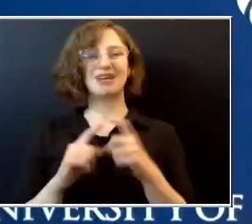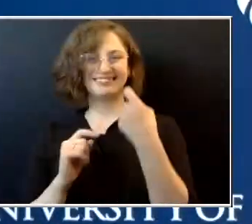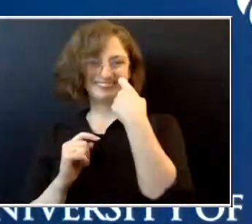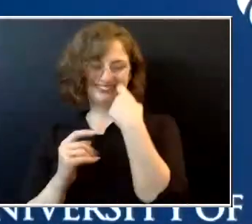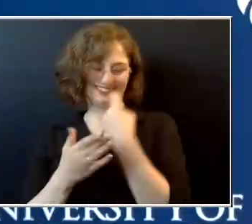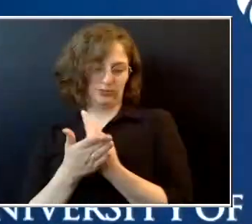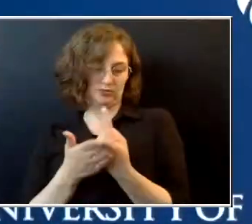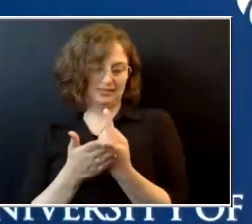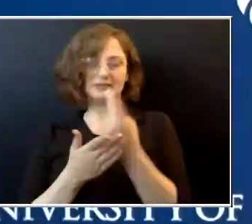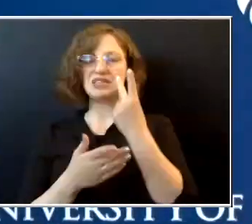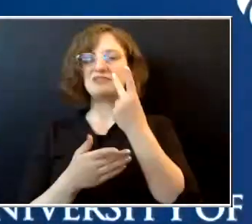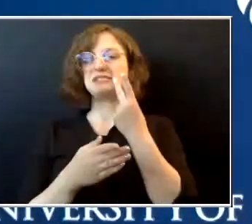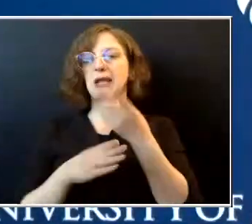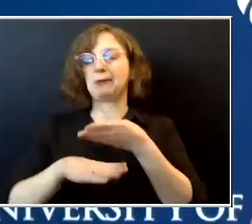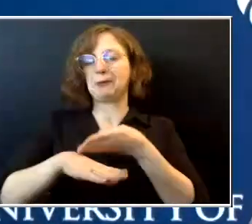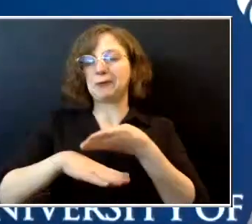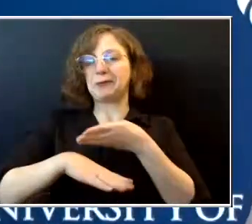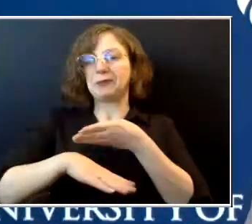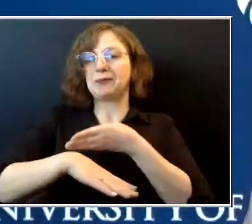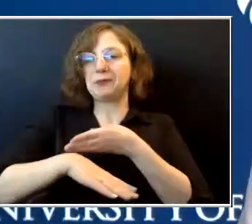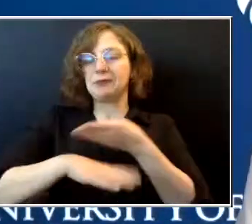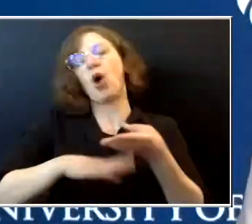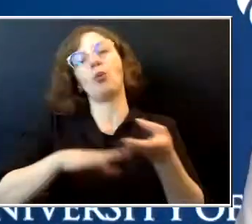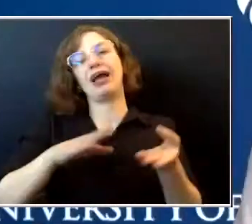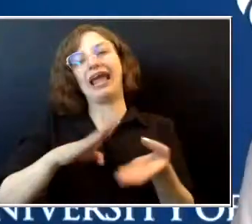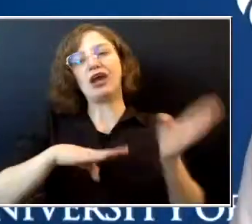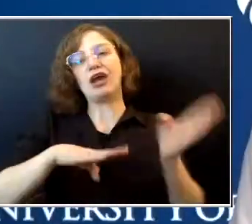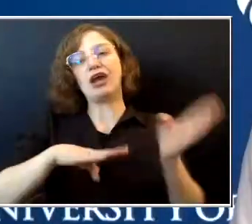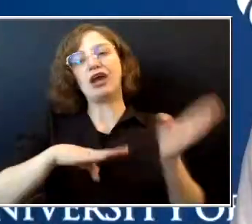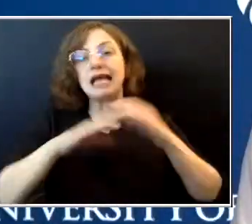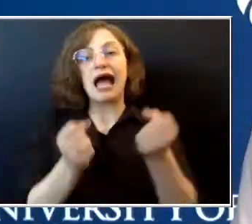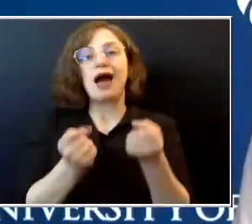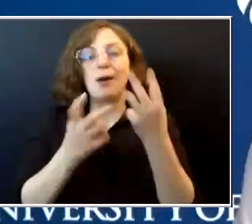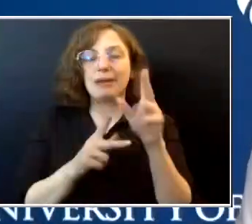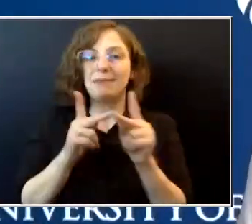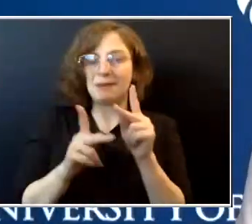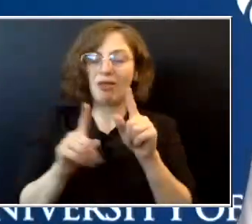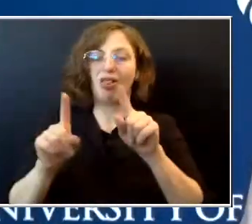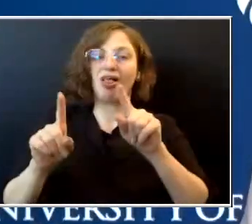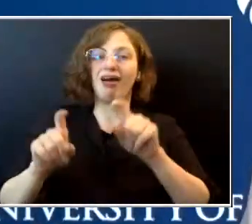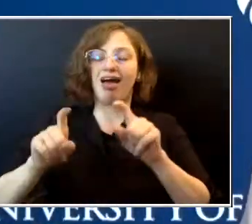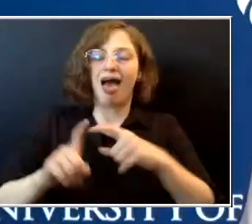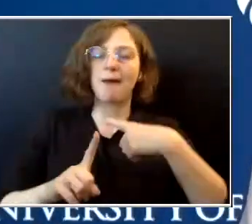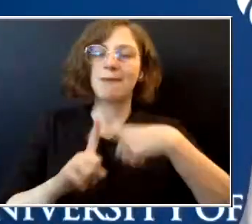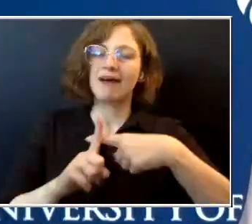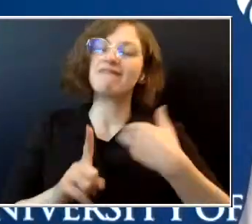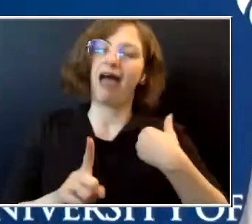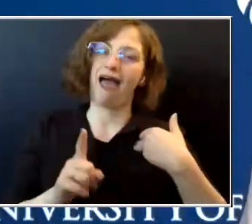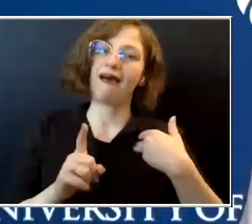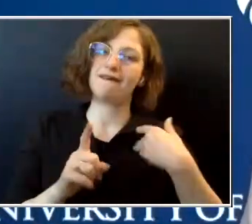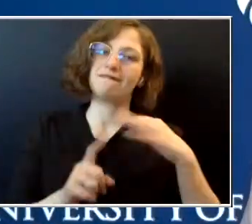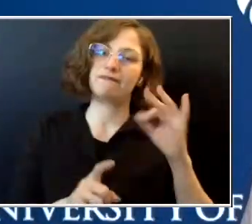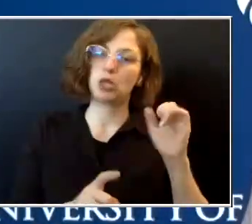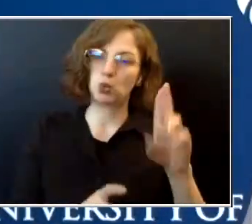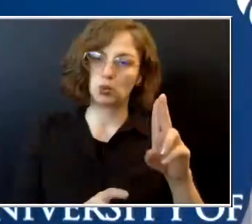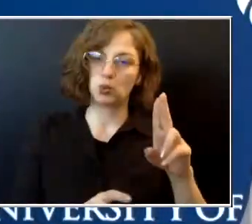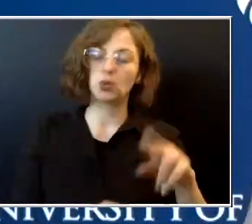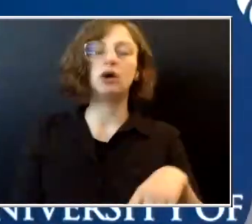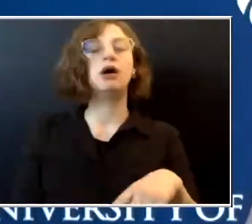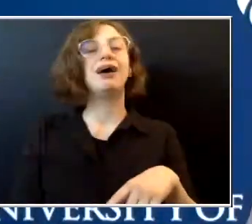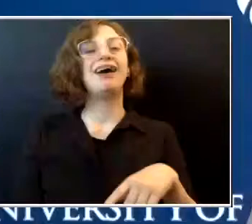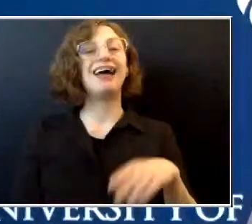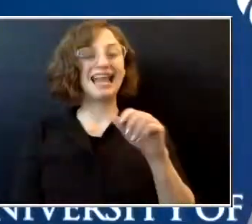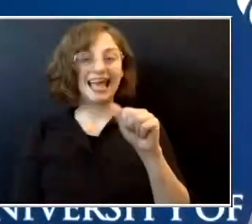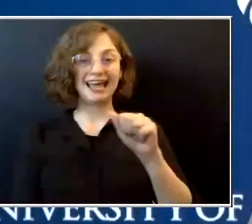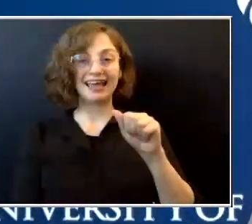labs that have had positive influenza samples, and for the most part as well, influenza A and influenza B